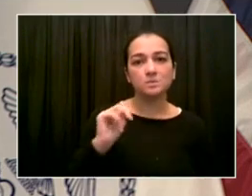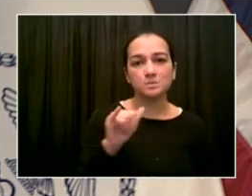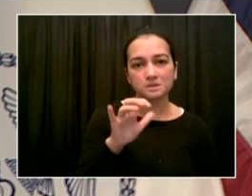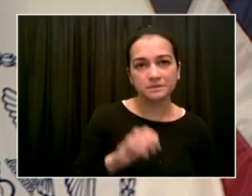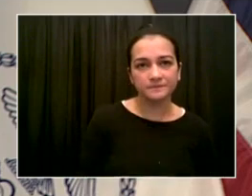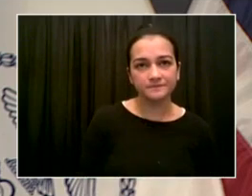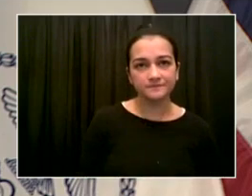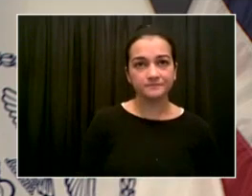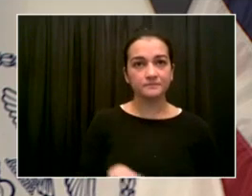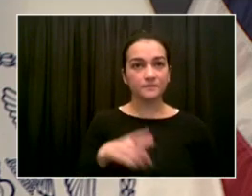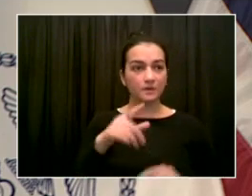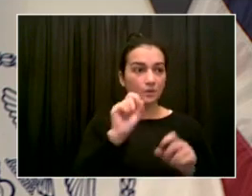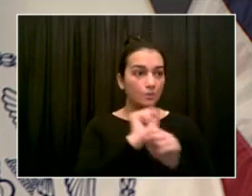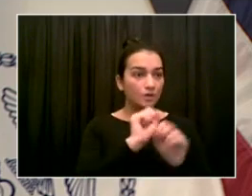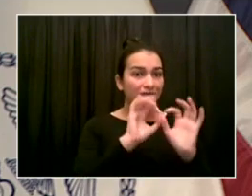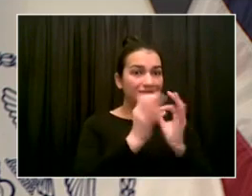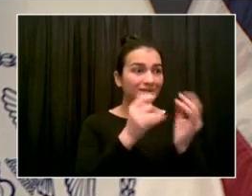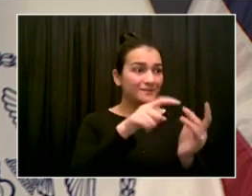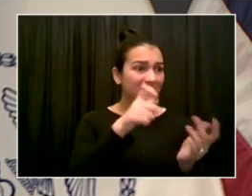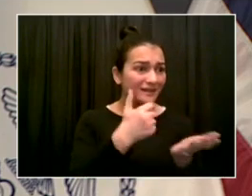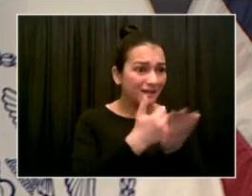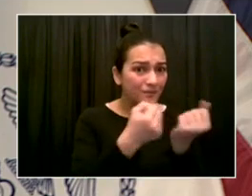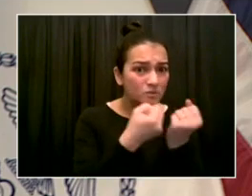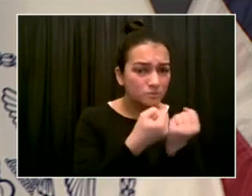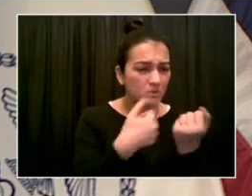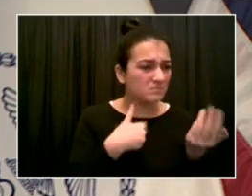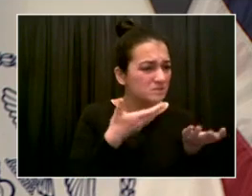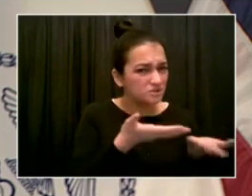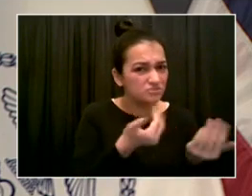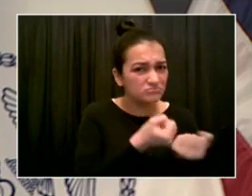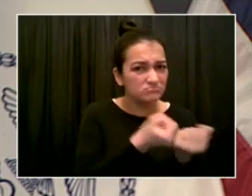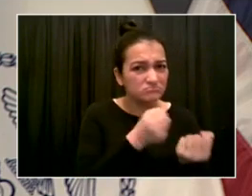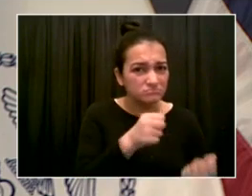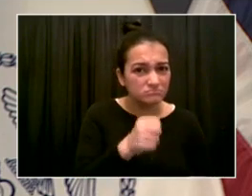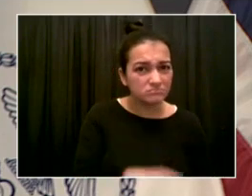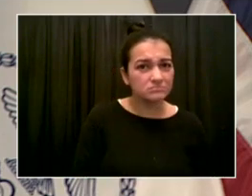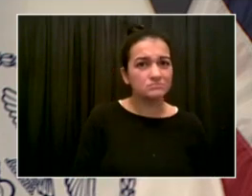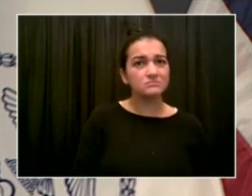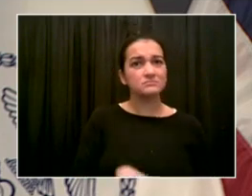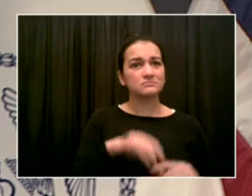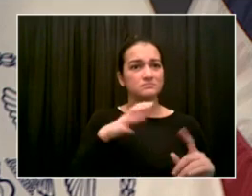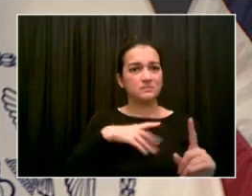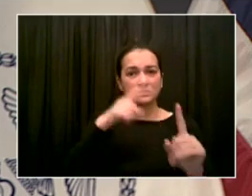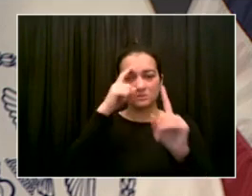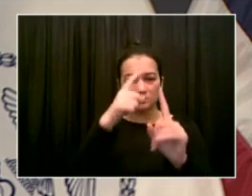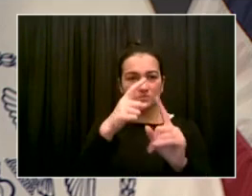Whatever form it takes, that's what I'm going to be working on. Go ahead, Julia.